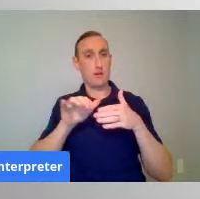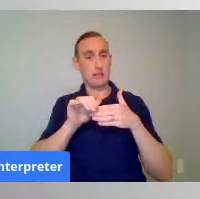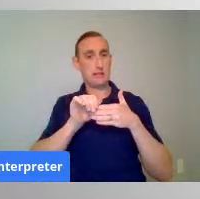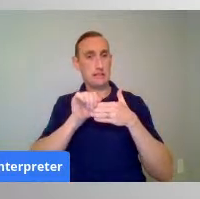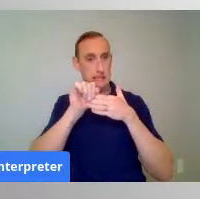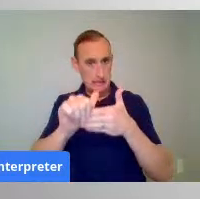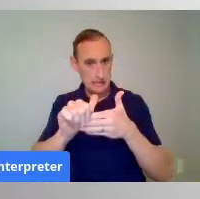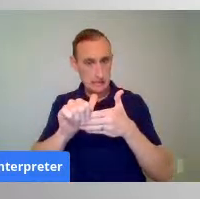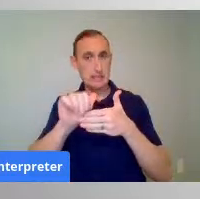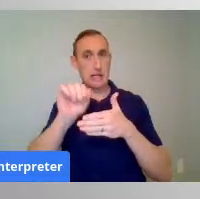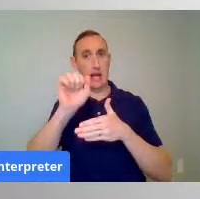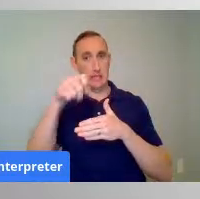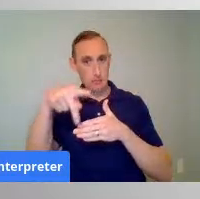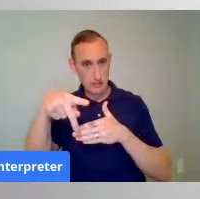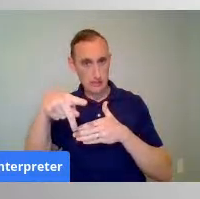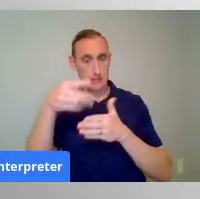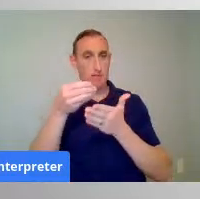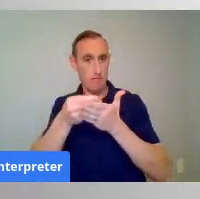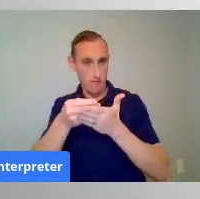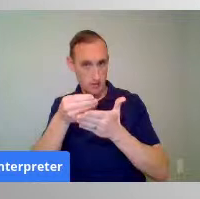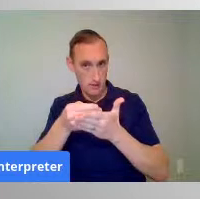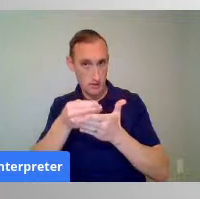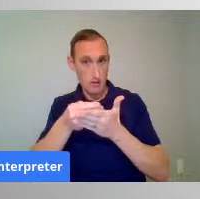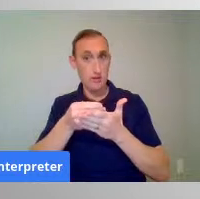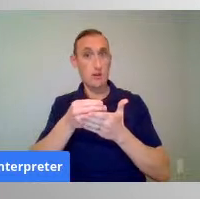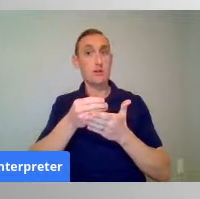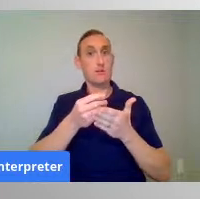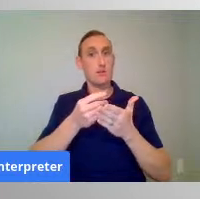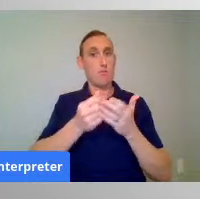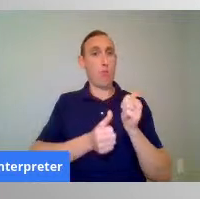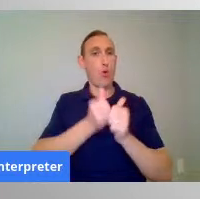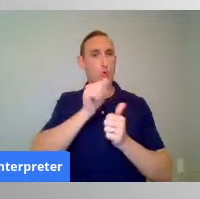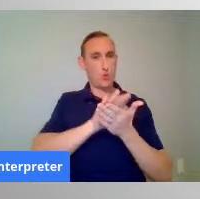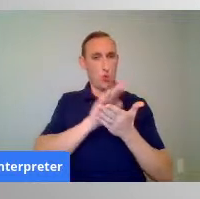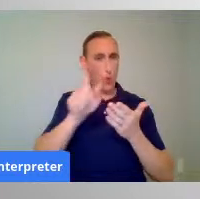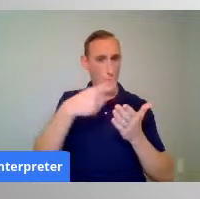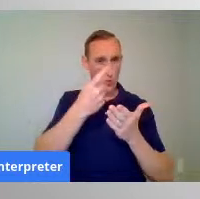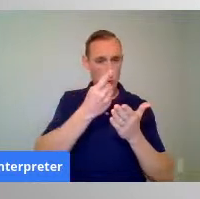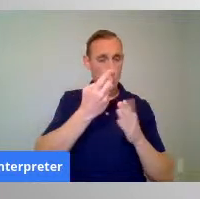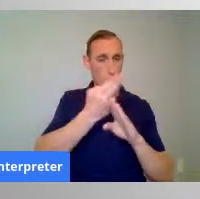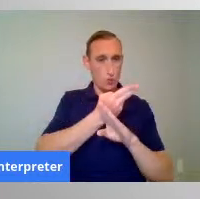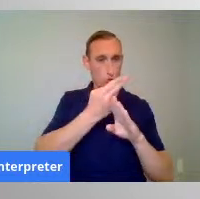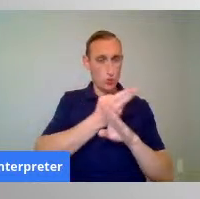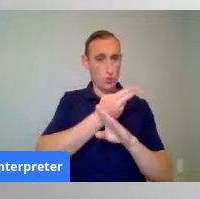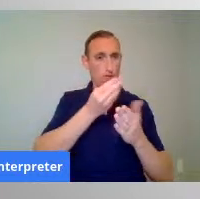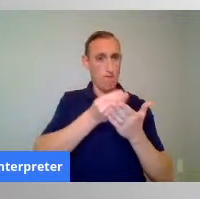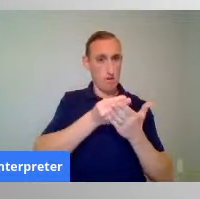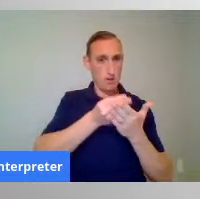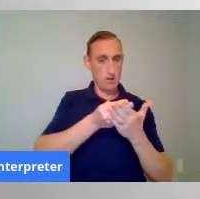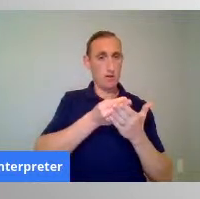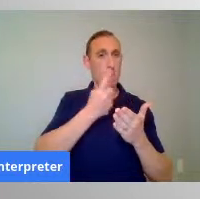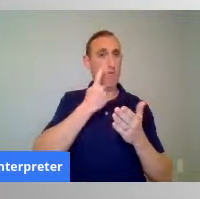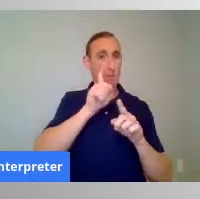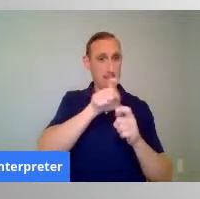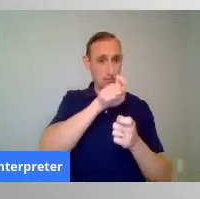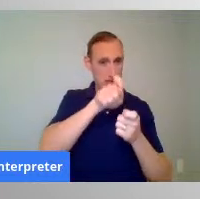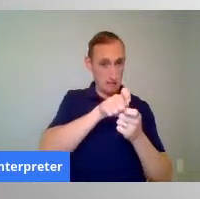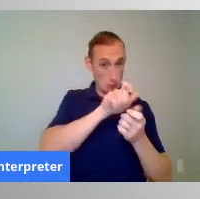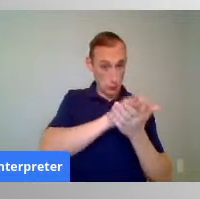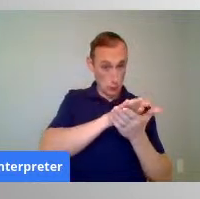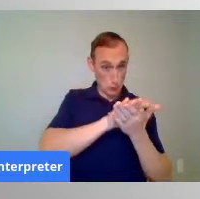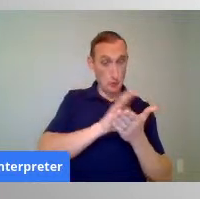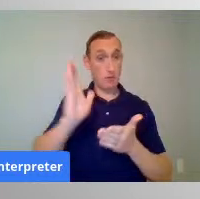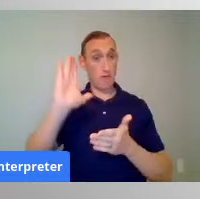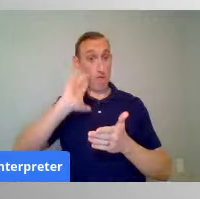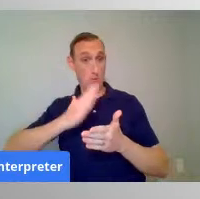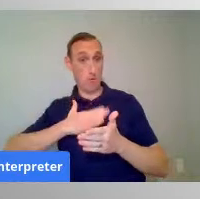school systems only use programs that their funding goes to and not the parent funded ones. So when my 3 kids were in North Carolina